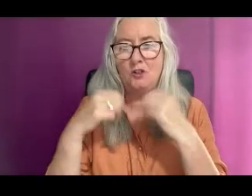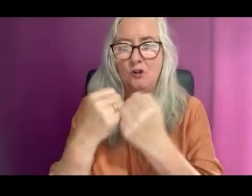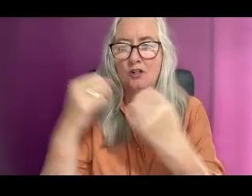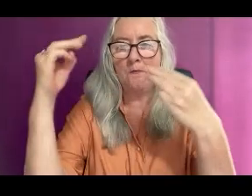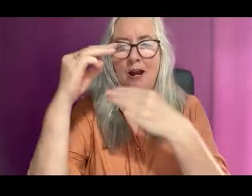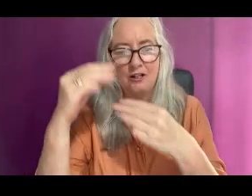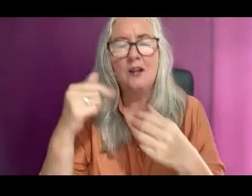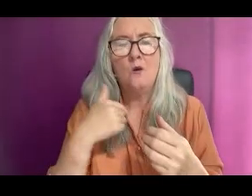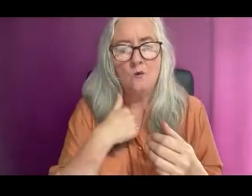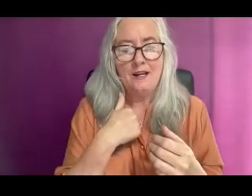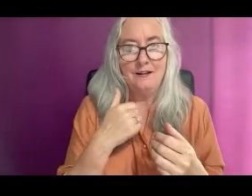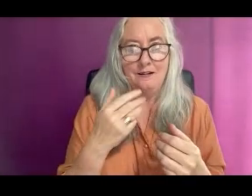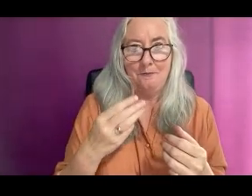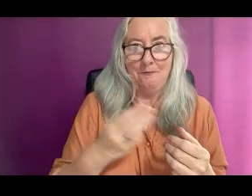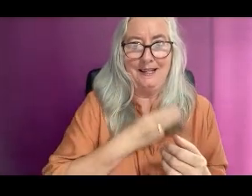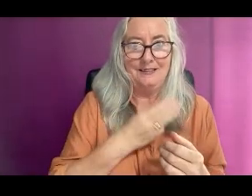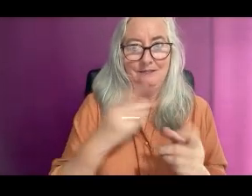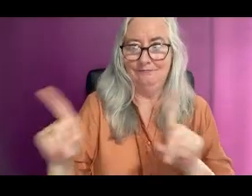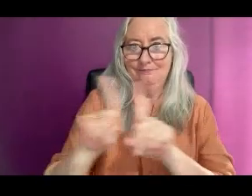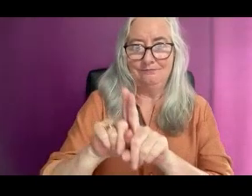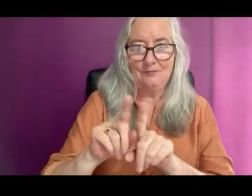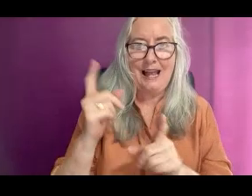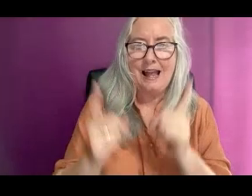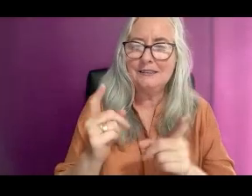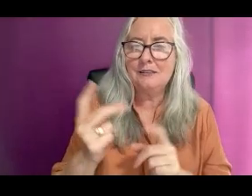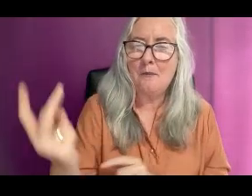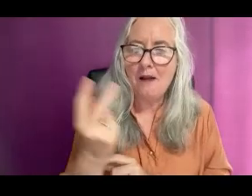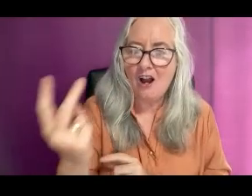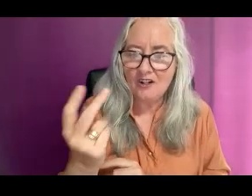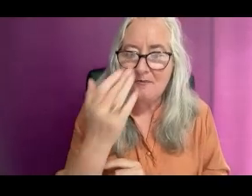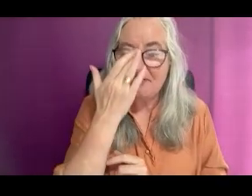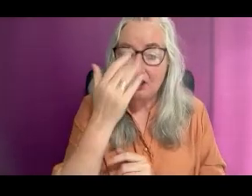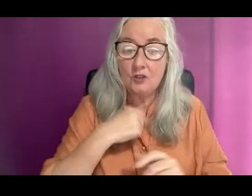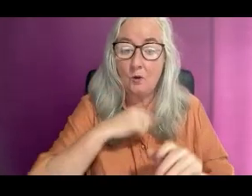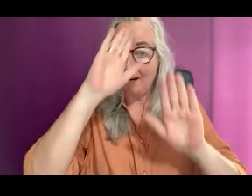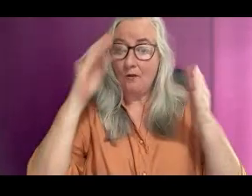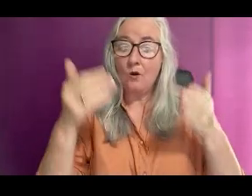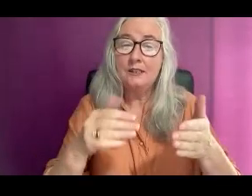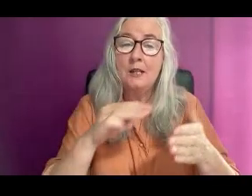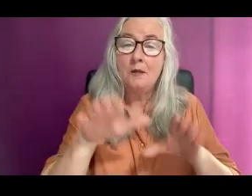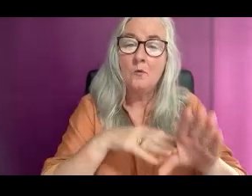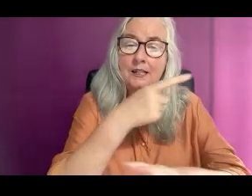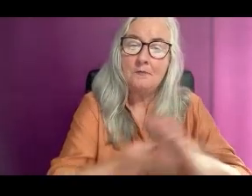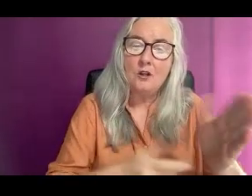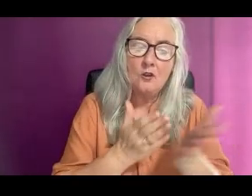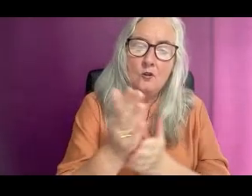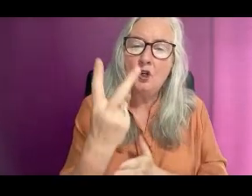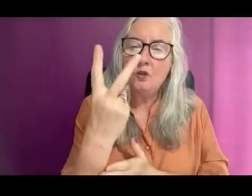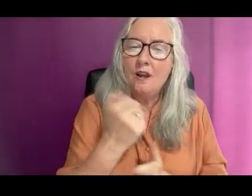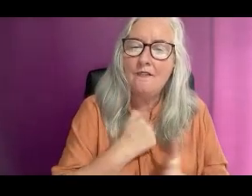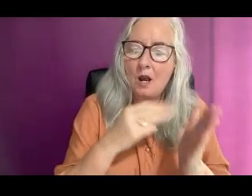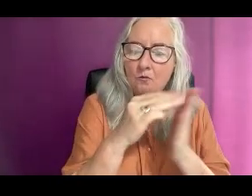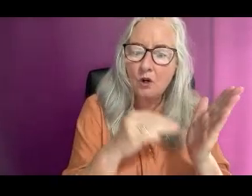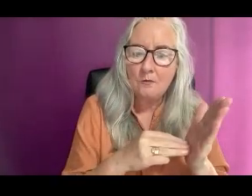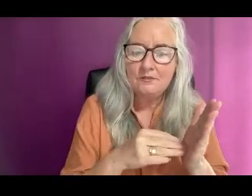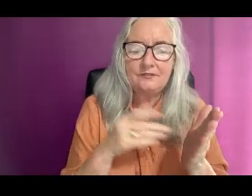well. So we focus specifically on people with disabilities with 2 of our programs. So Towards Work is supporting job